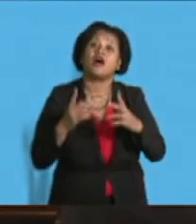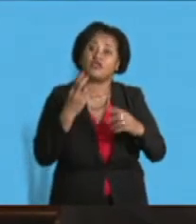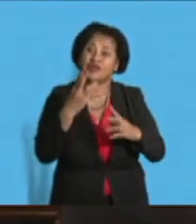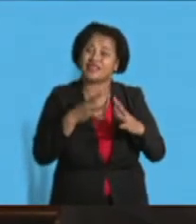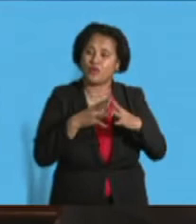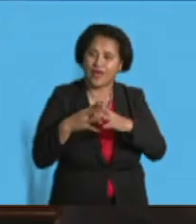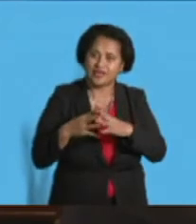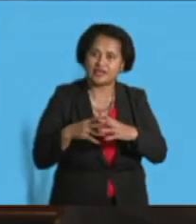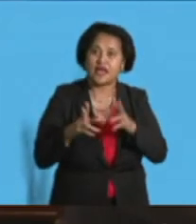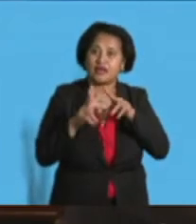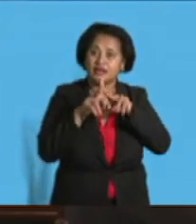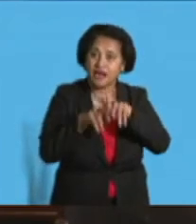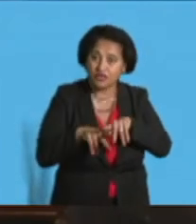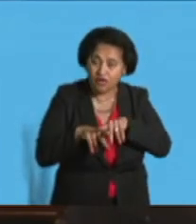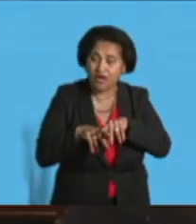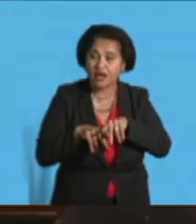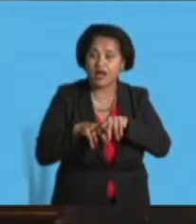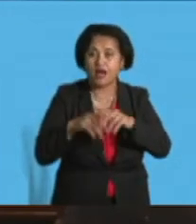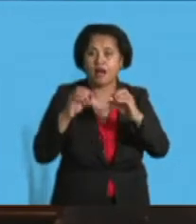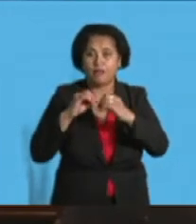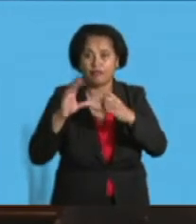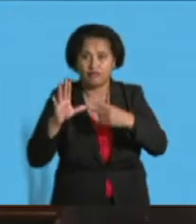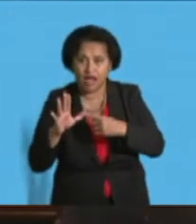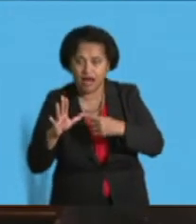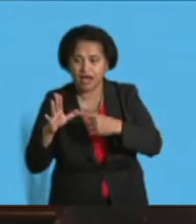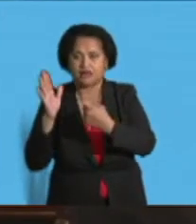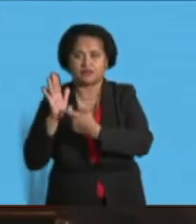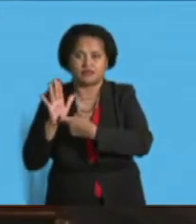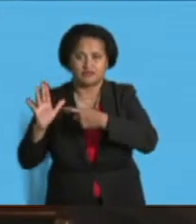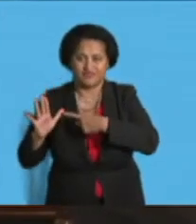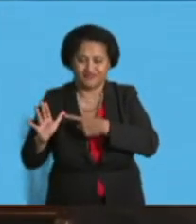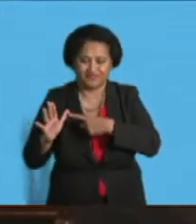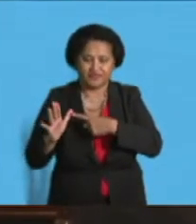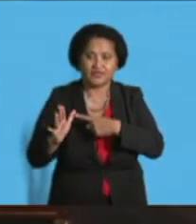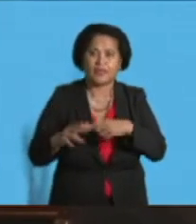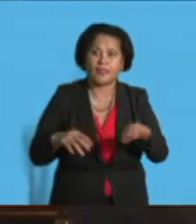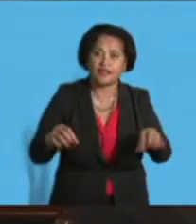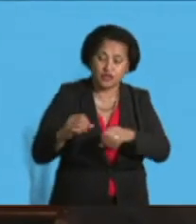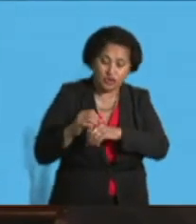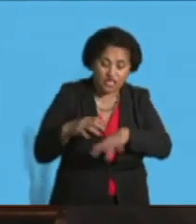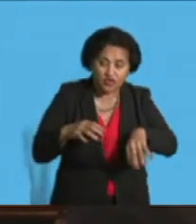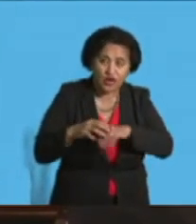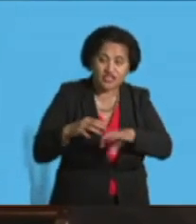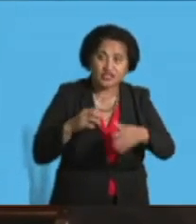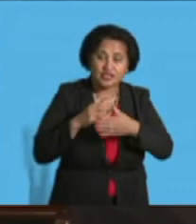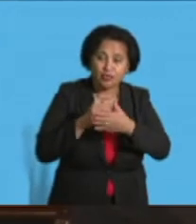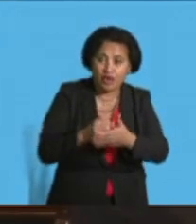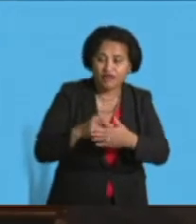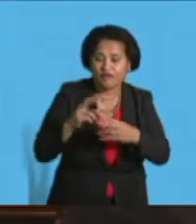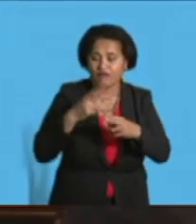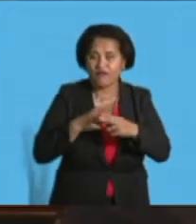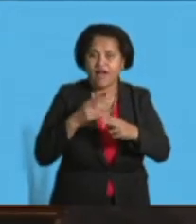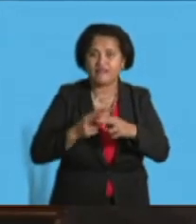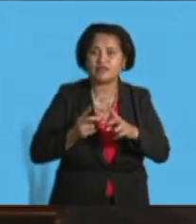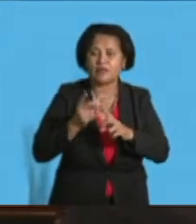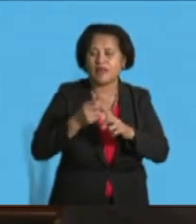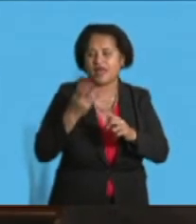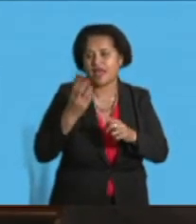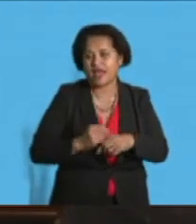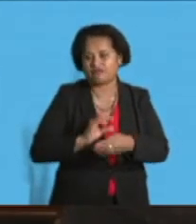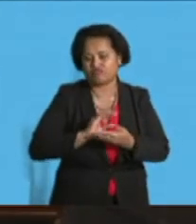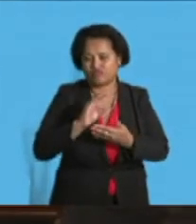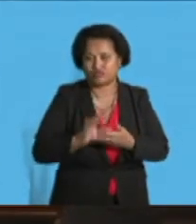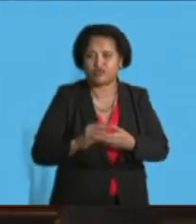Division, Nandronga, Ba and Ra. Madam Speaker, irrigation support for farm development has got an allocation of 2.5